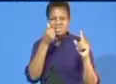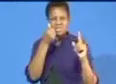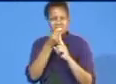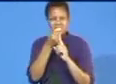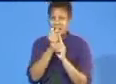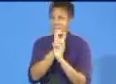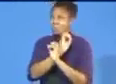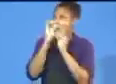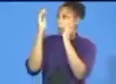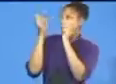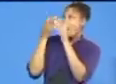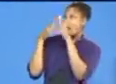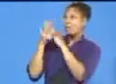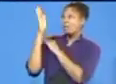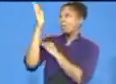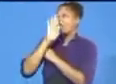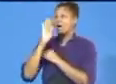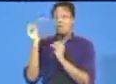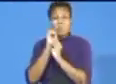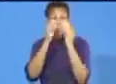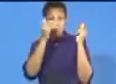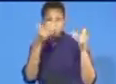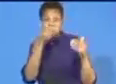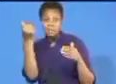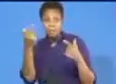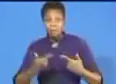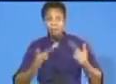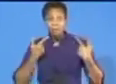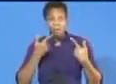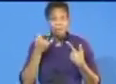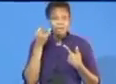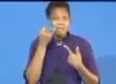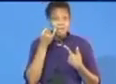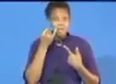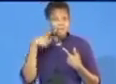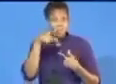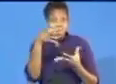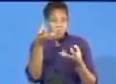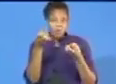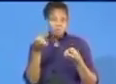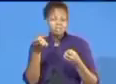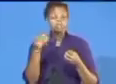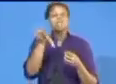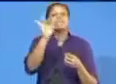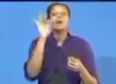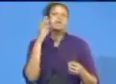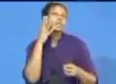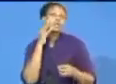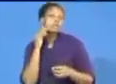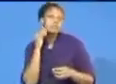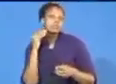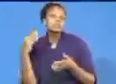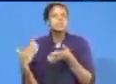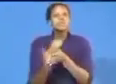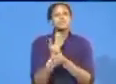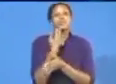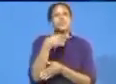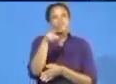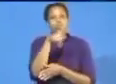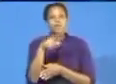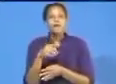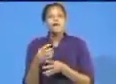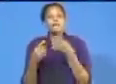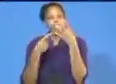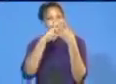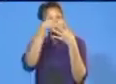no expectation for a better life. If ever you're going to discover and experience a brand new you, there are